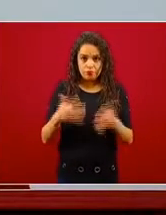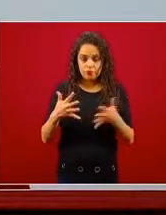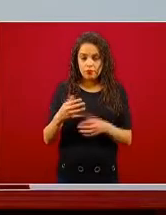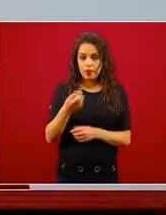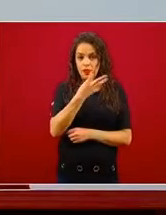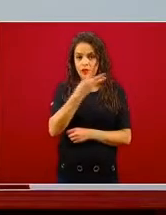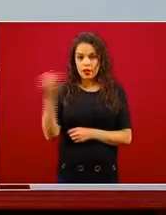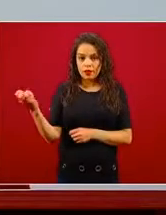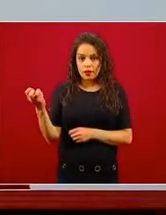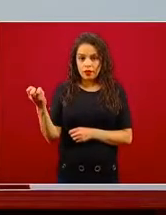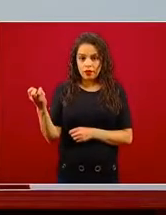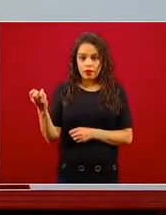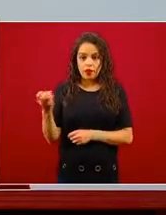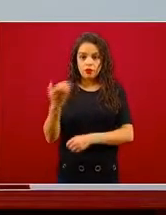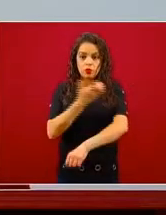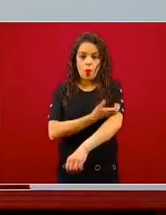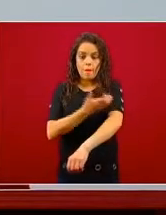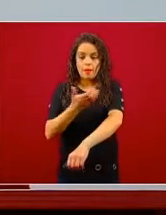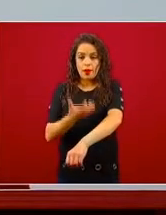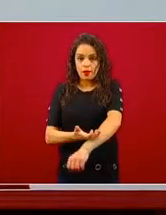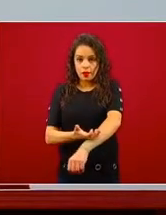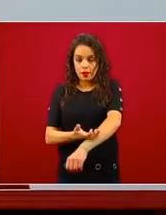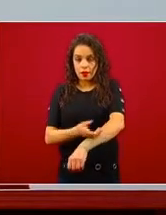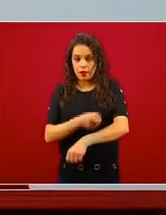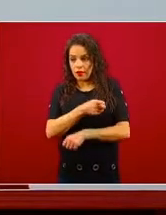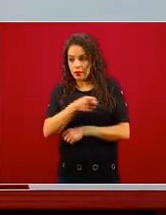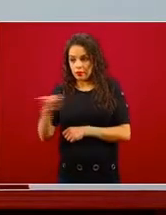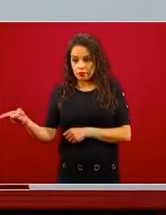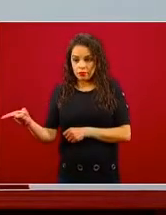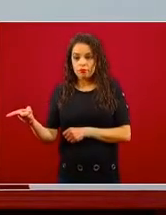We have been working since March